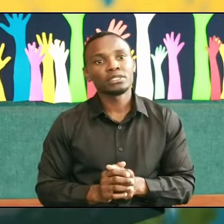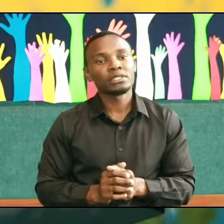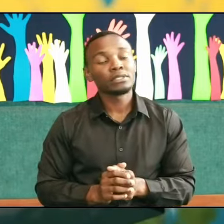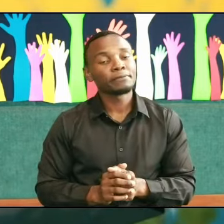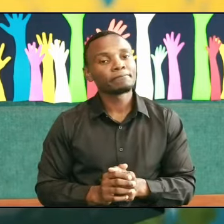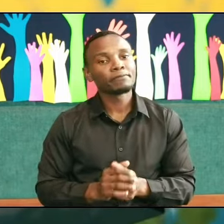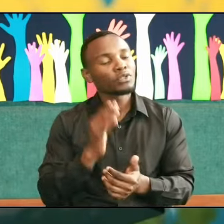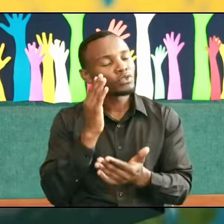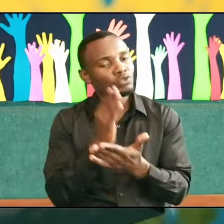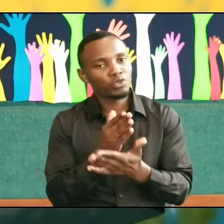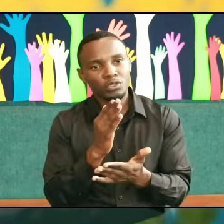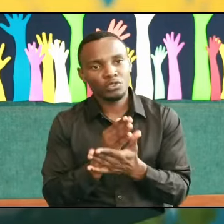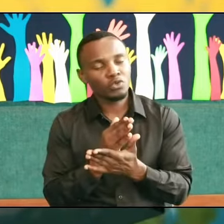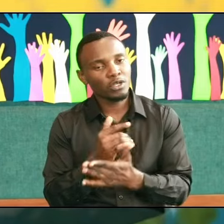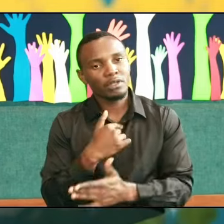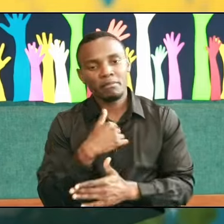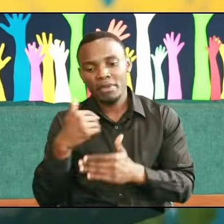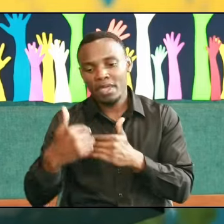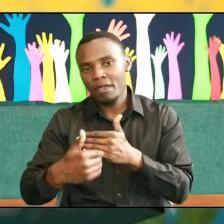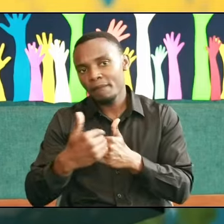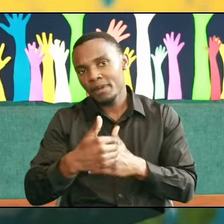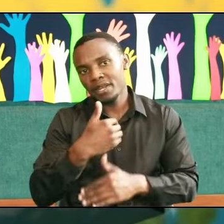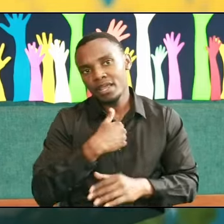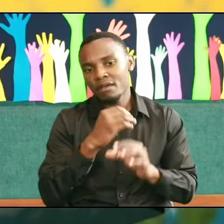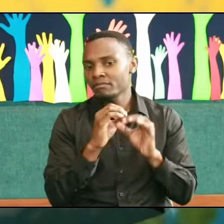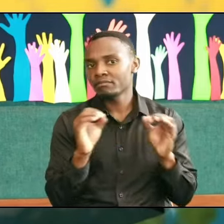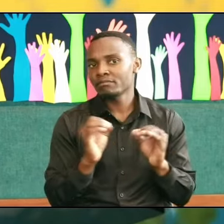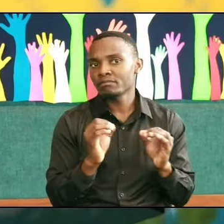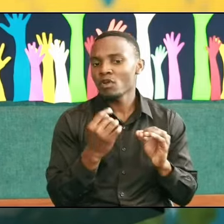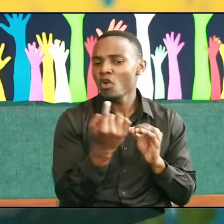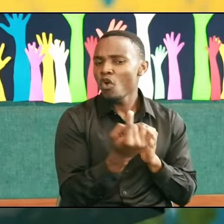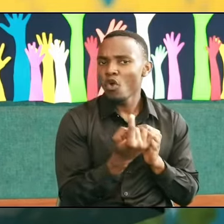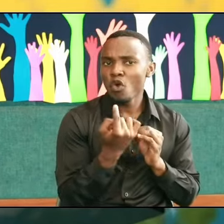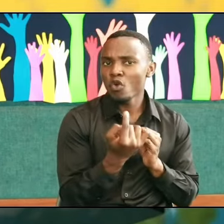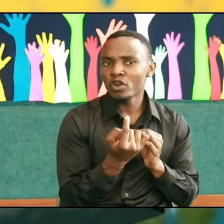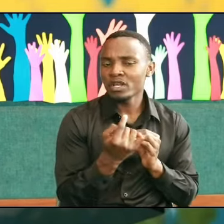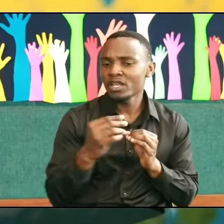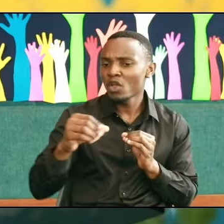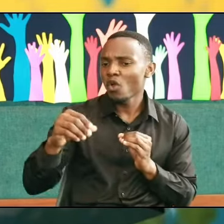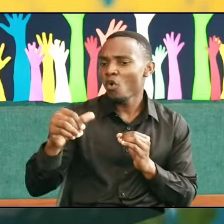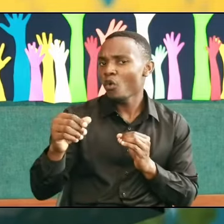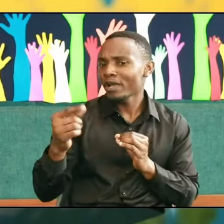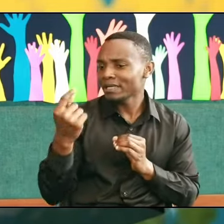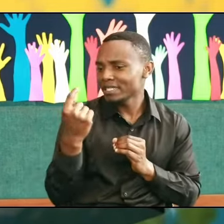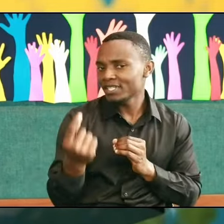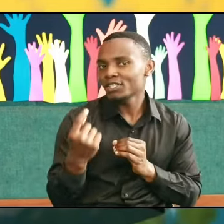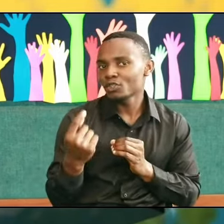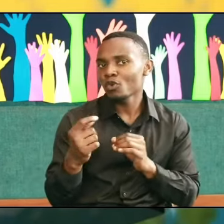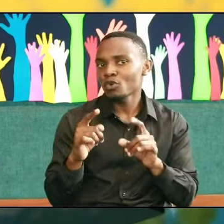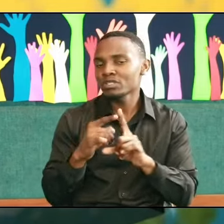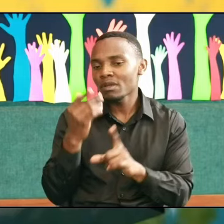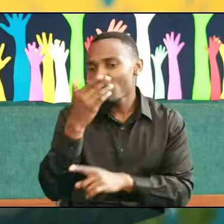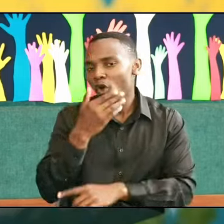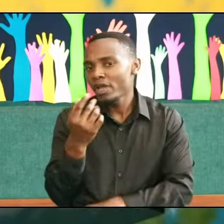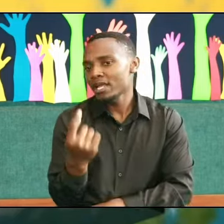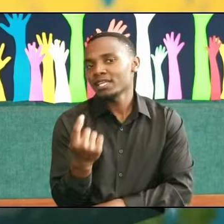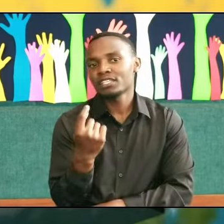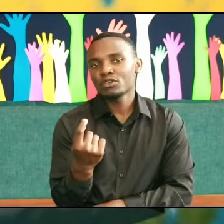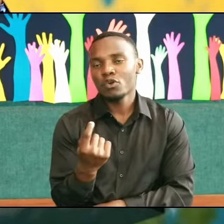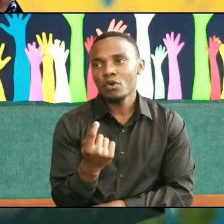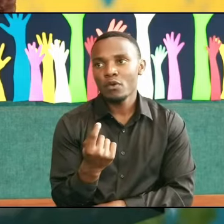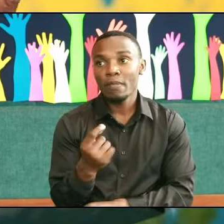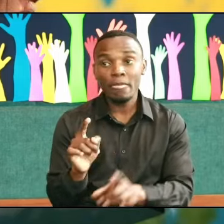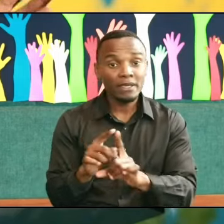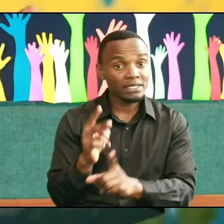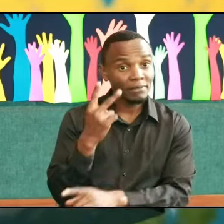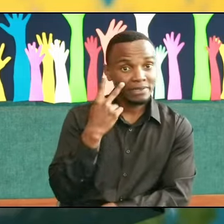lives, I do not have bread, only a handful of flour in a bin and a little oil in a jar. And see,